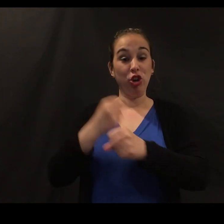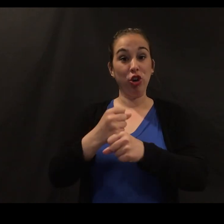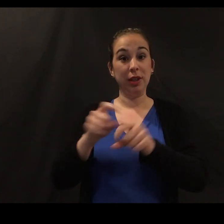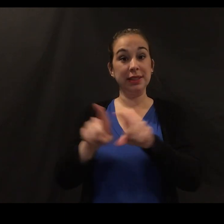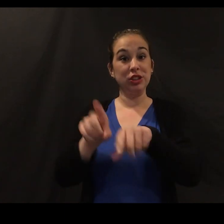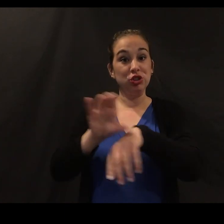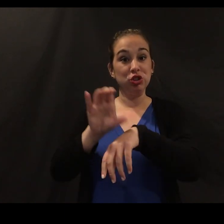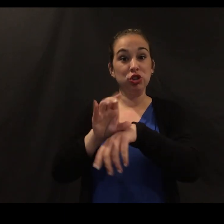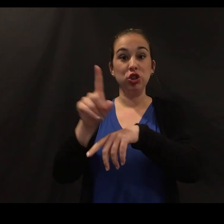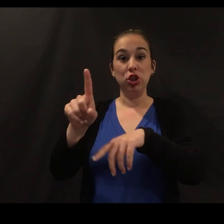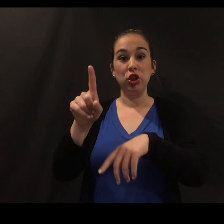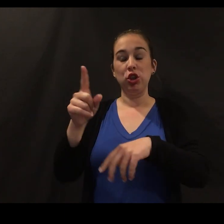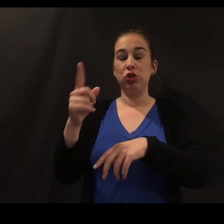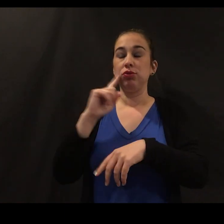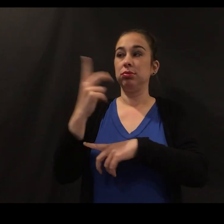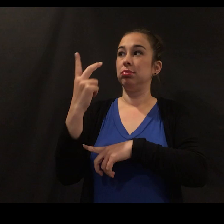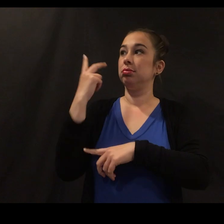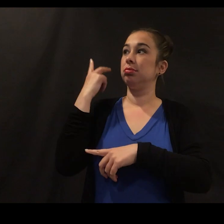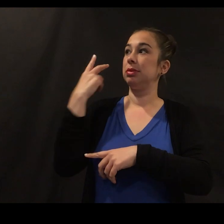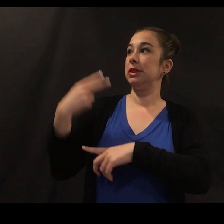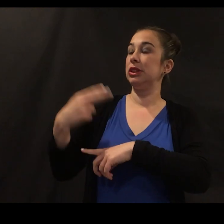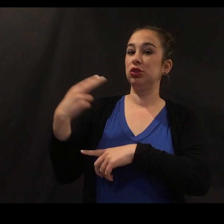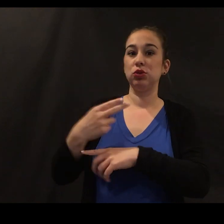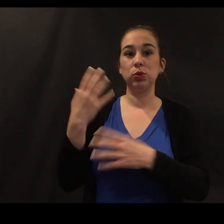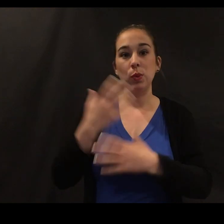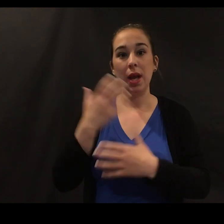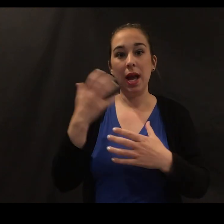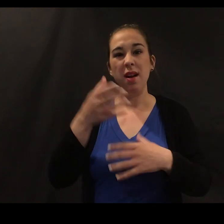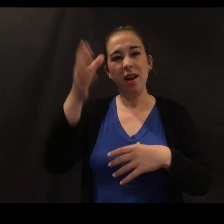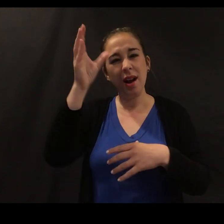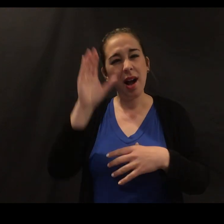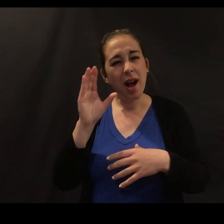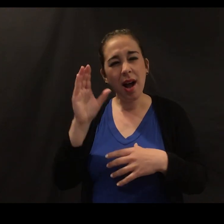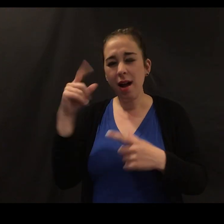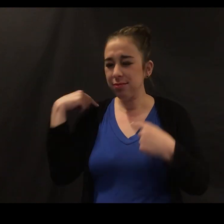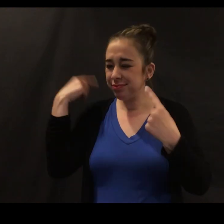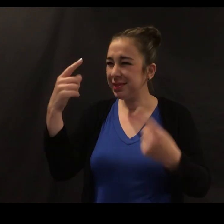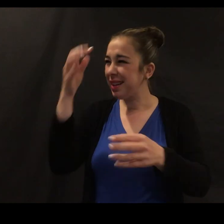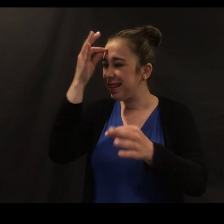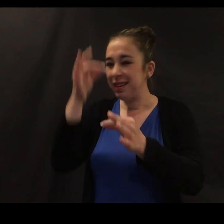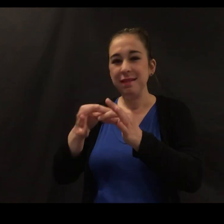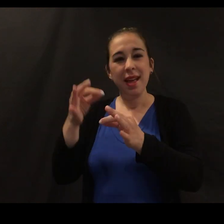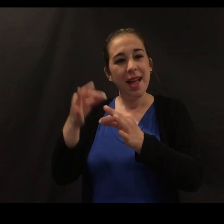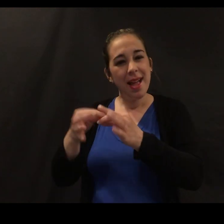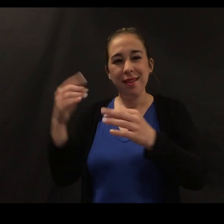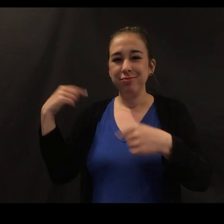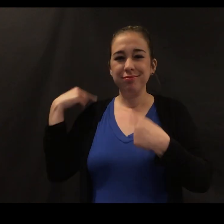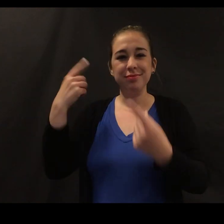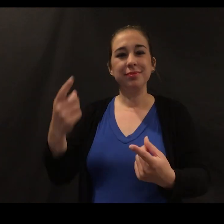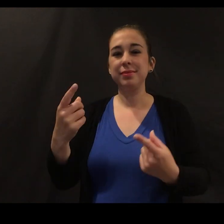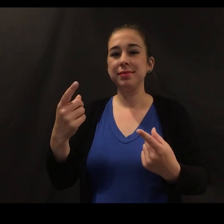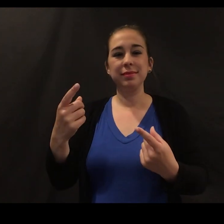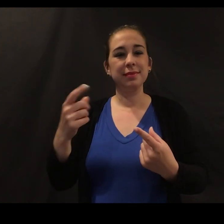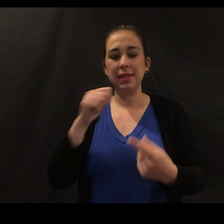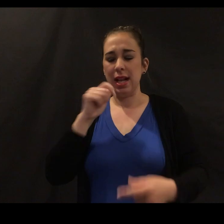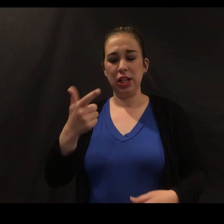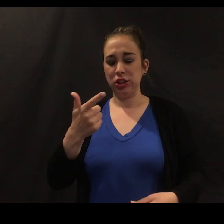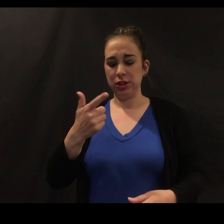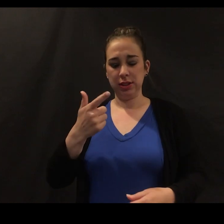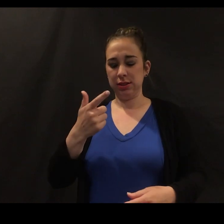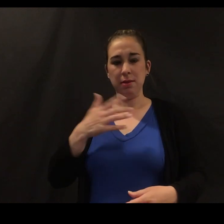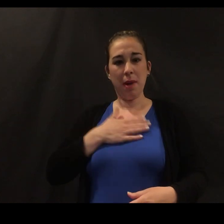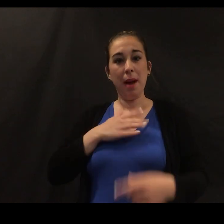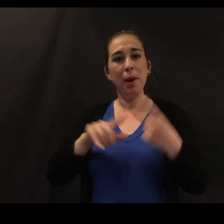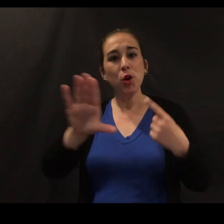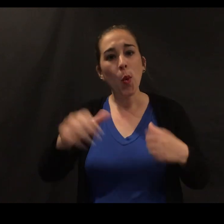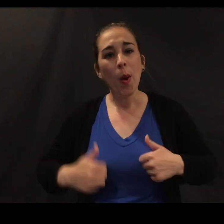back over the history of those things, you realize that God has been faithful over time. And it's just not our lives, it's your life too. And that's what I want to tell you